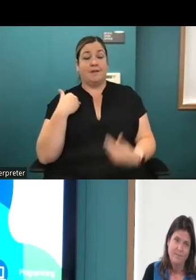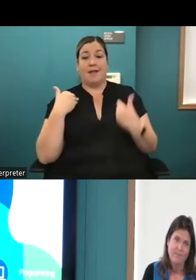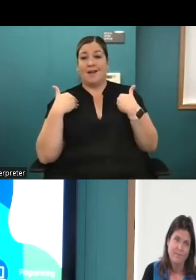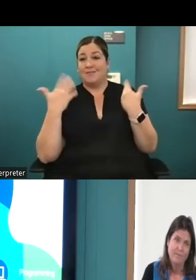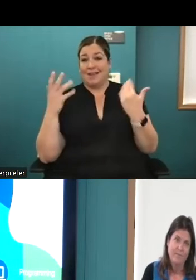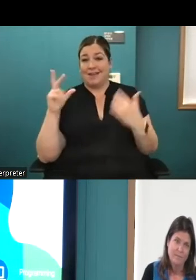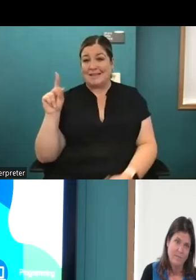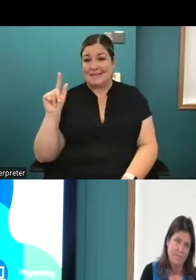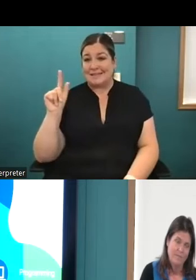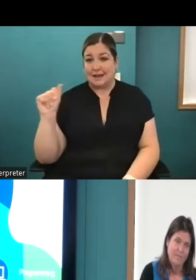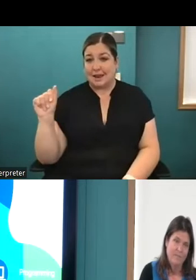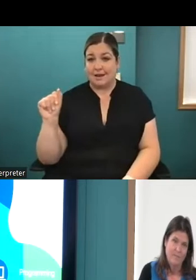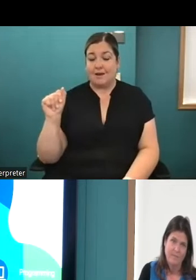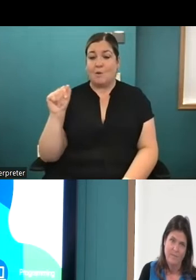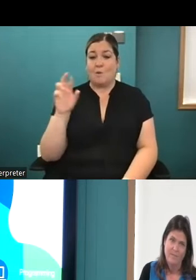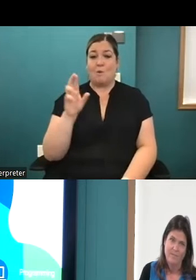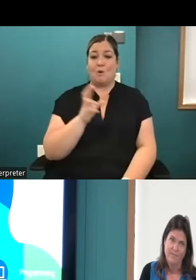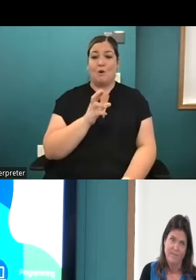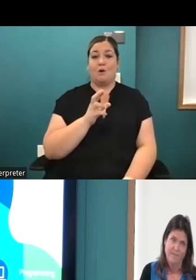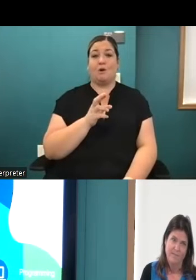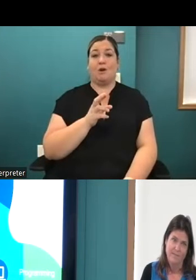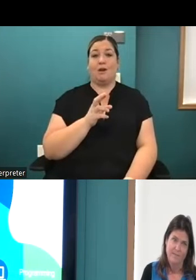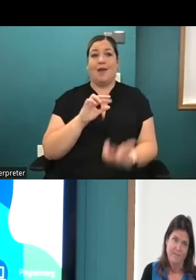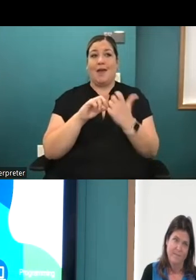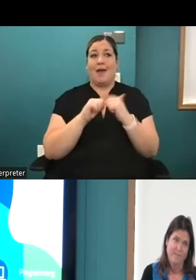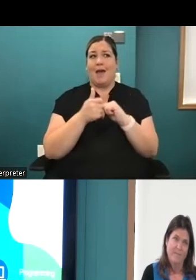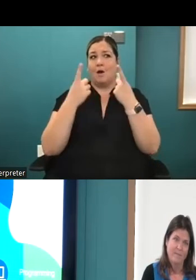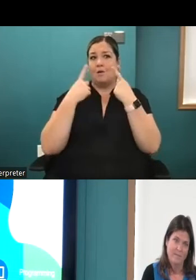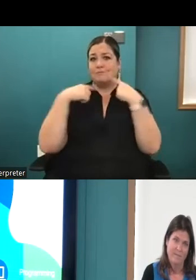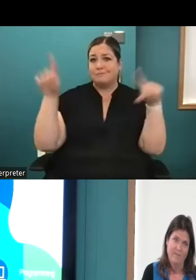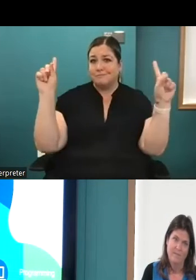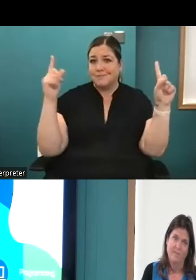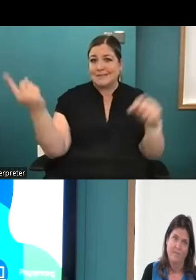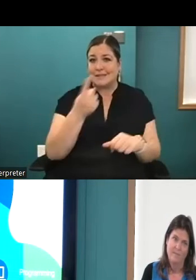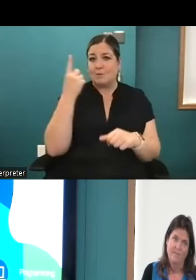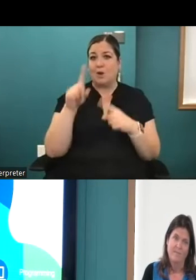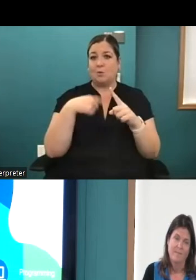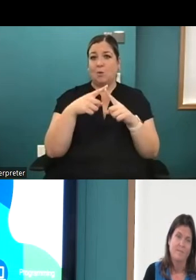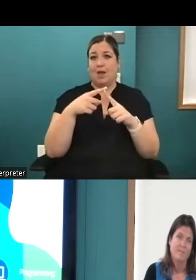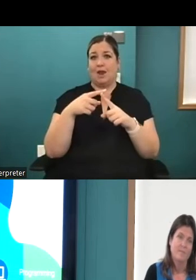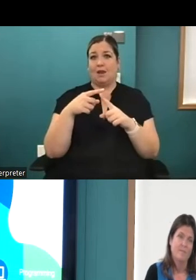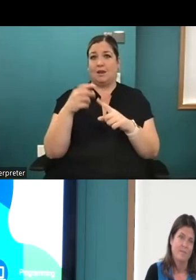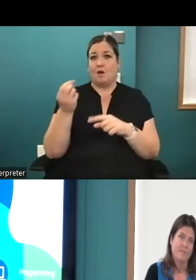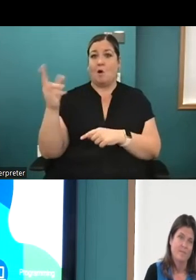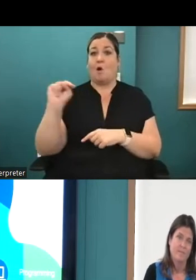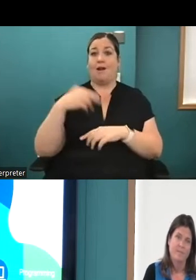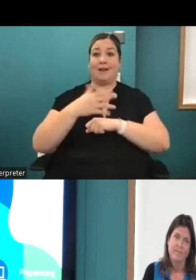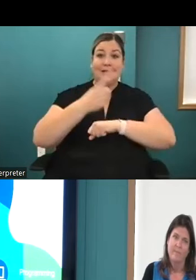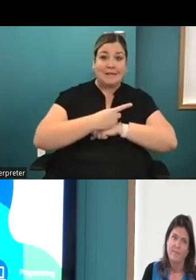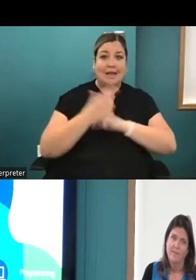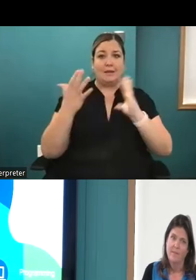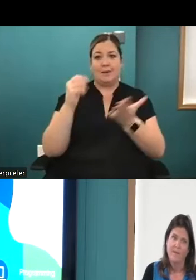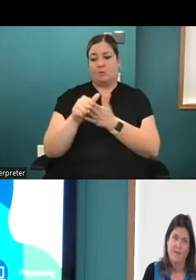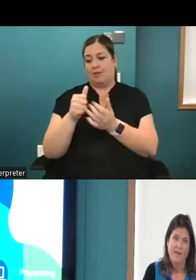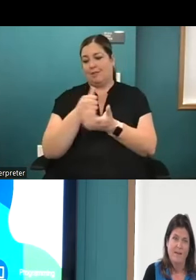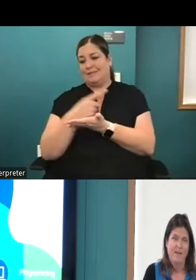data of how well someone does being activated like the next day via 6 weeks